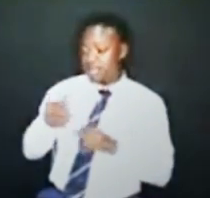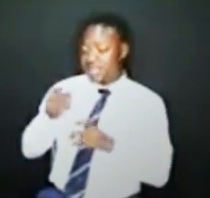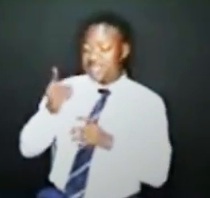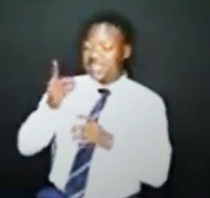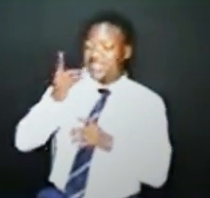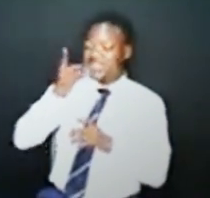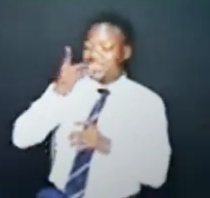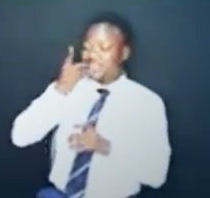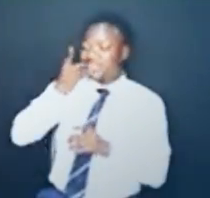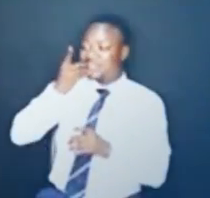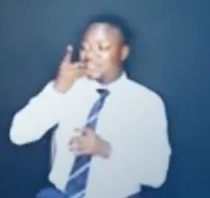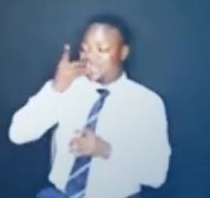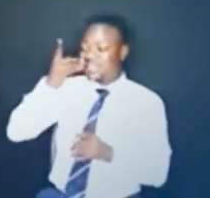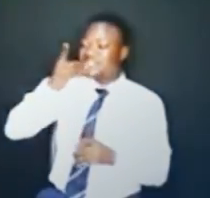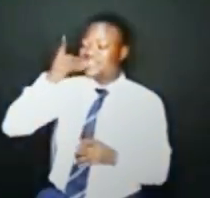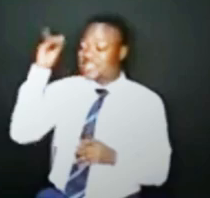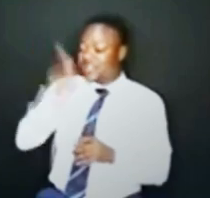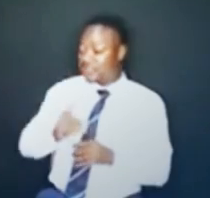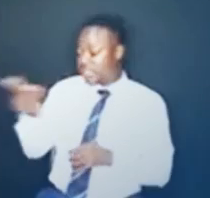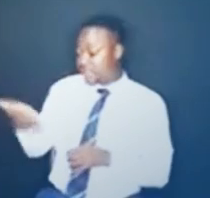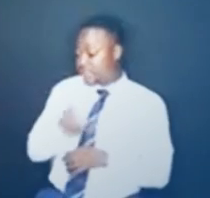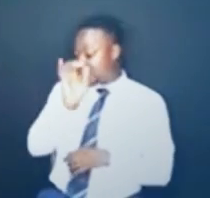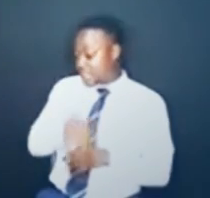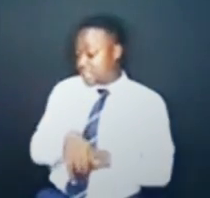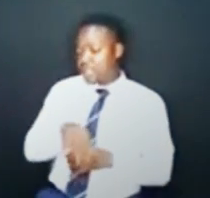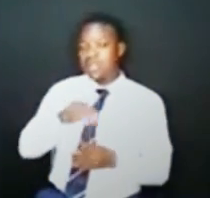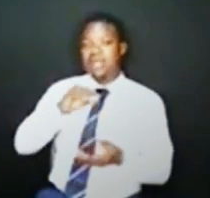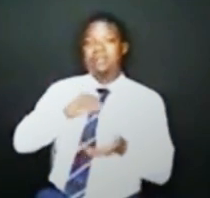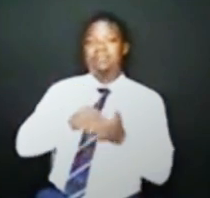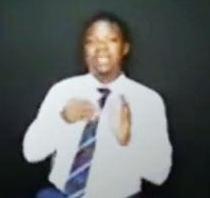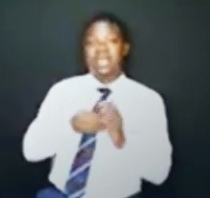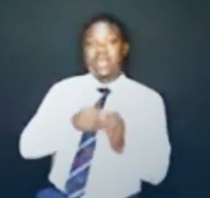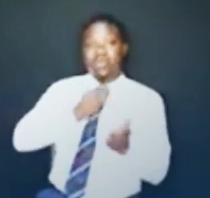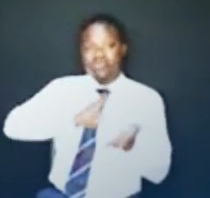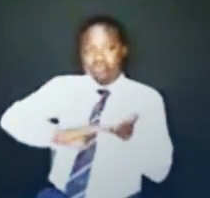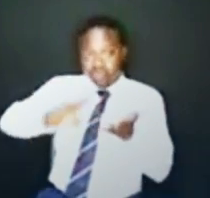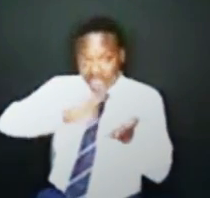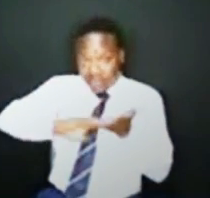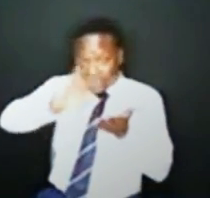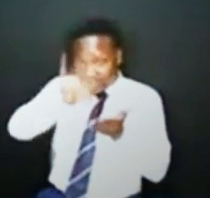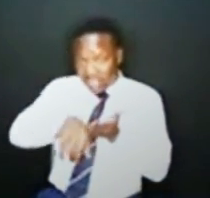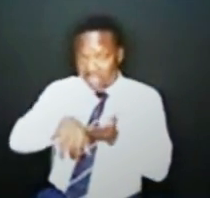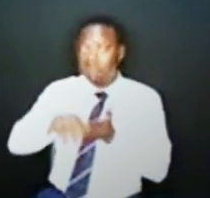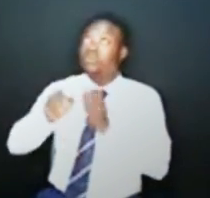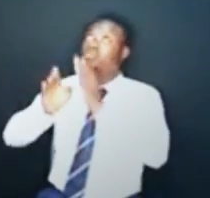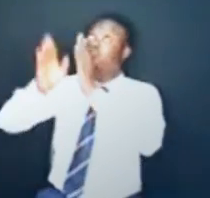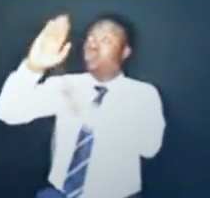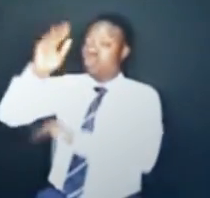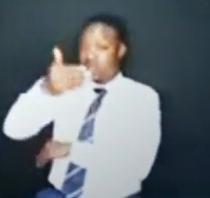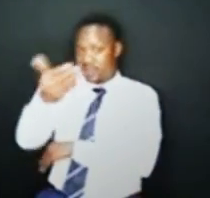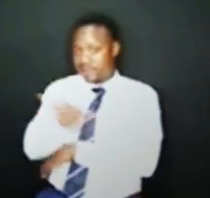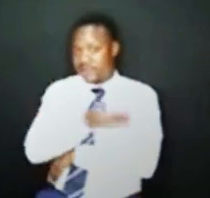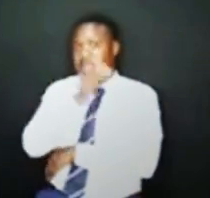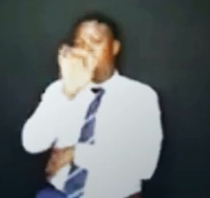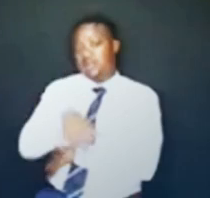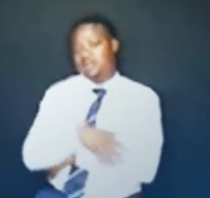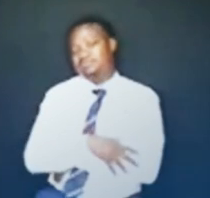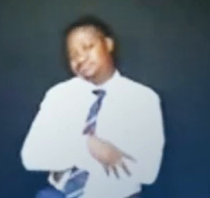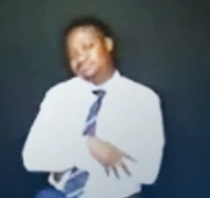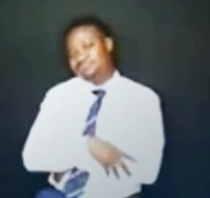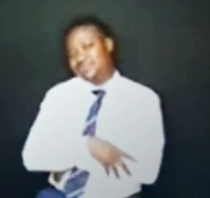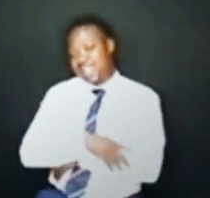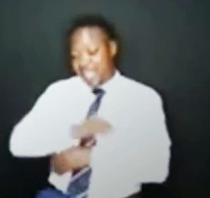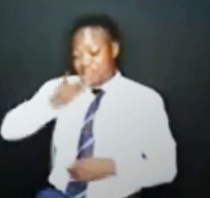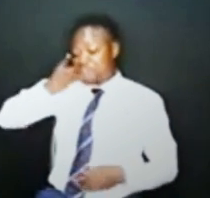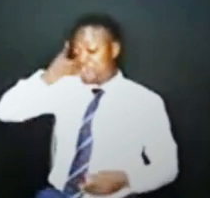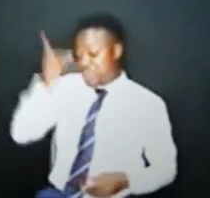forgiveness is an invitation to the Almighty God. Say yao die free obun sam dia enye na fache boni fache wo